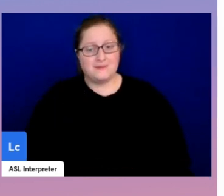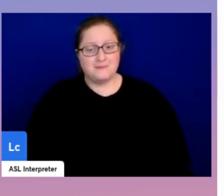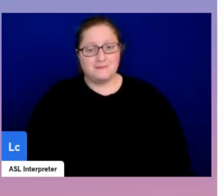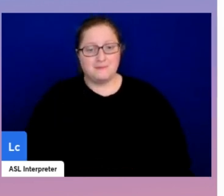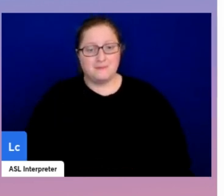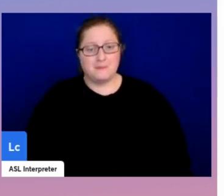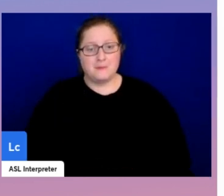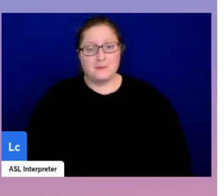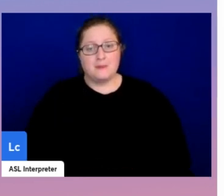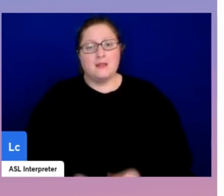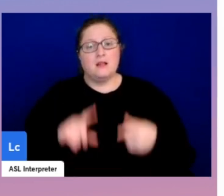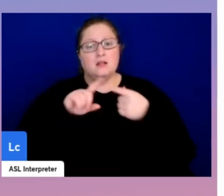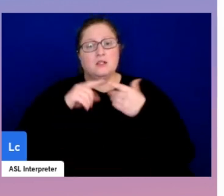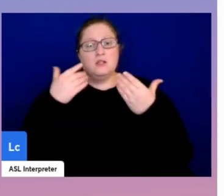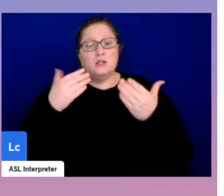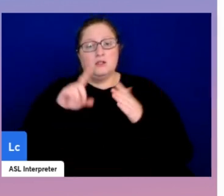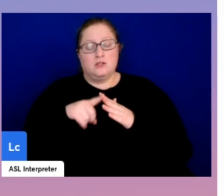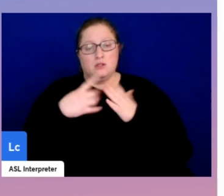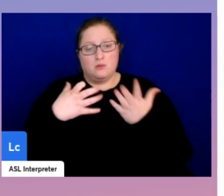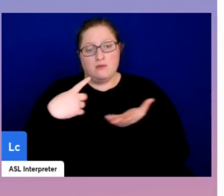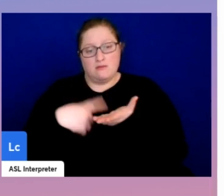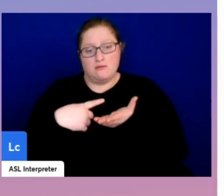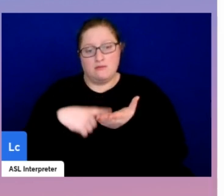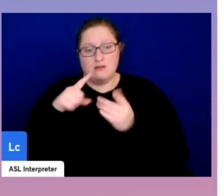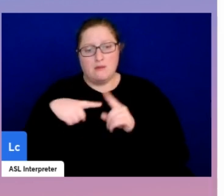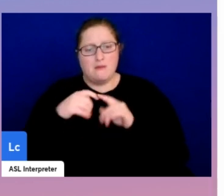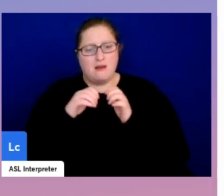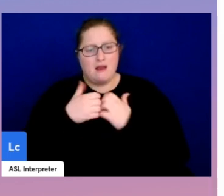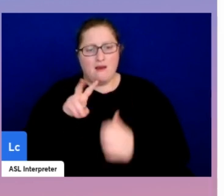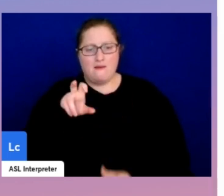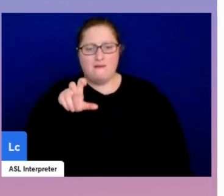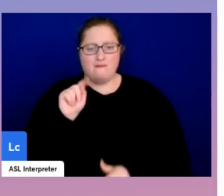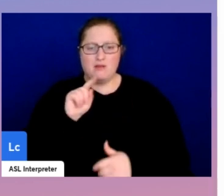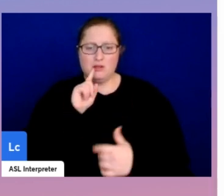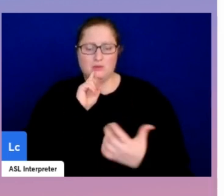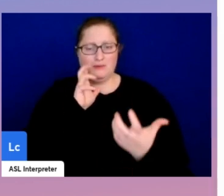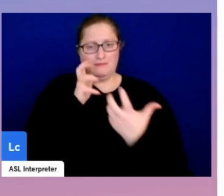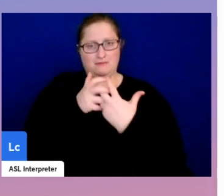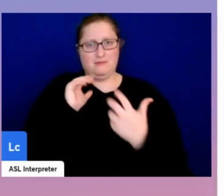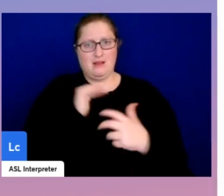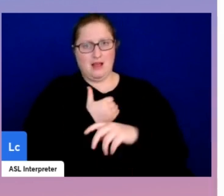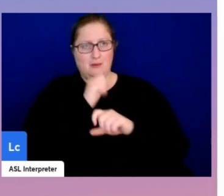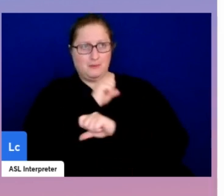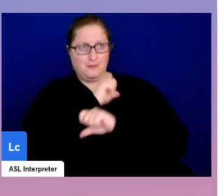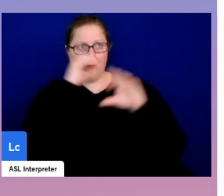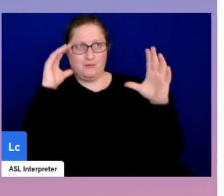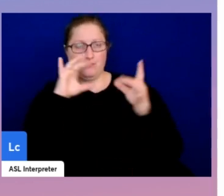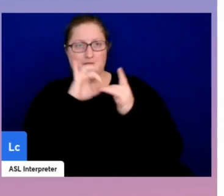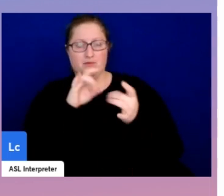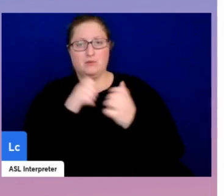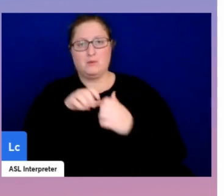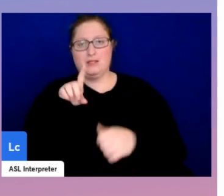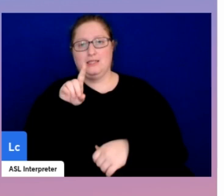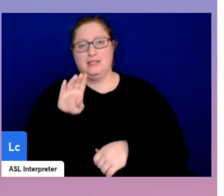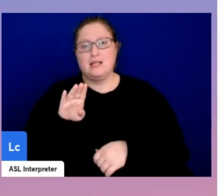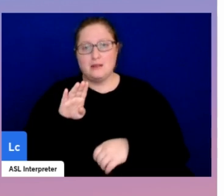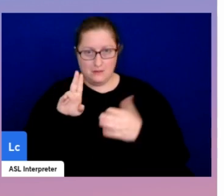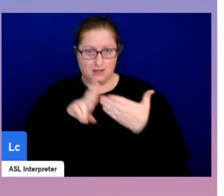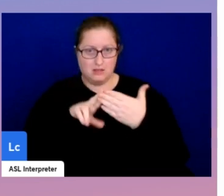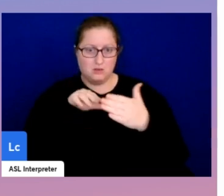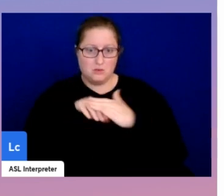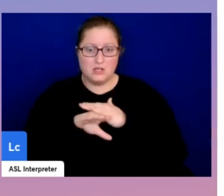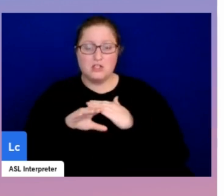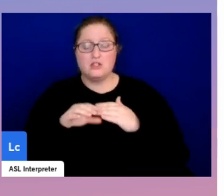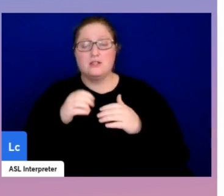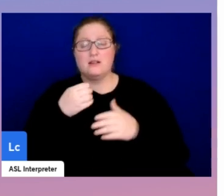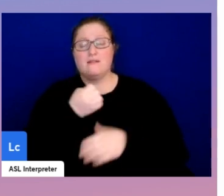So to get started, I want to sort of talk about how does Vault fit in the picture when we're talking about database credentials. So a couple of slides back, we